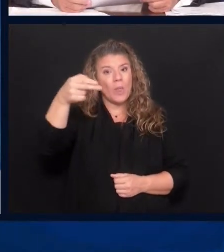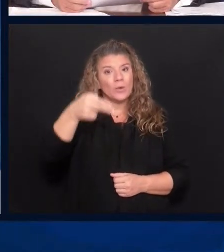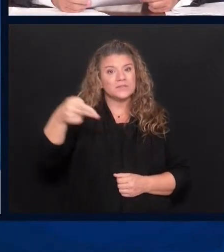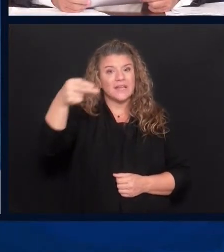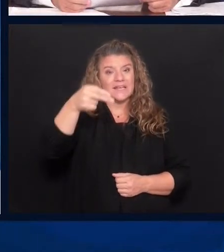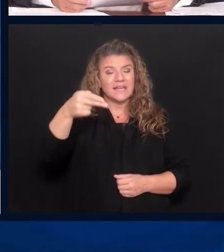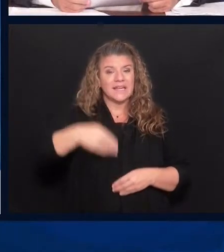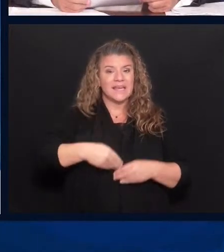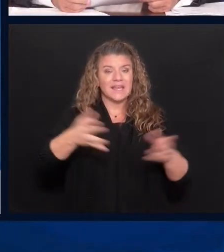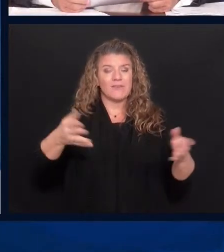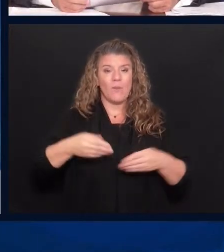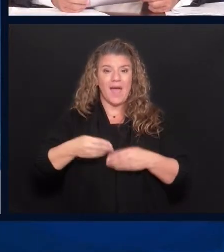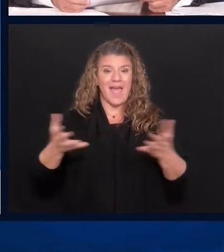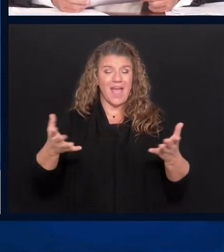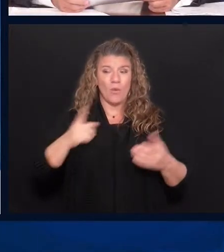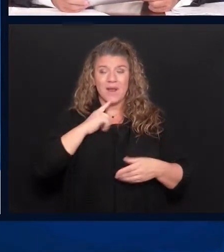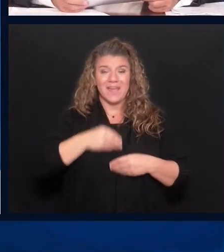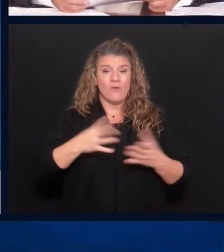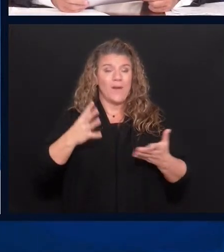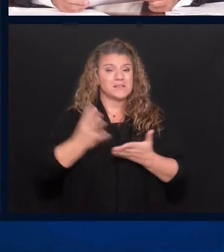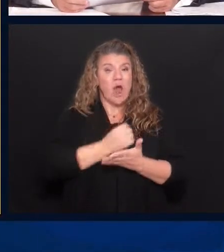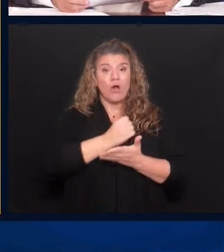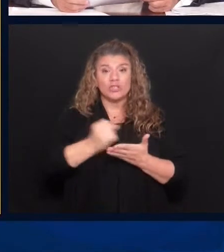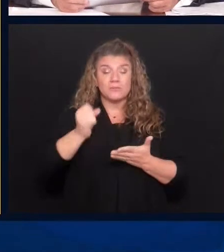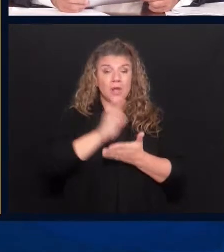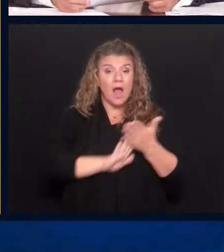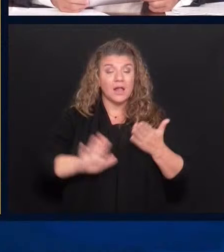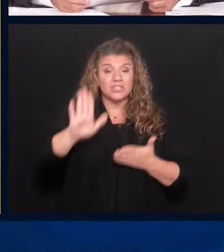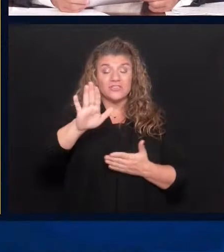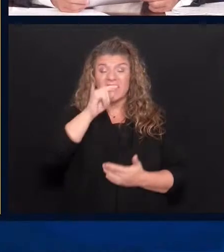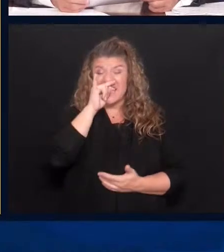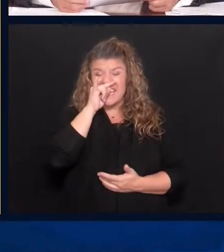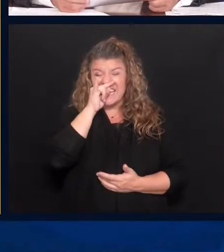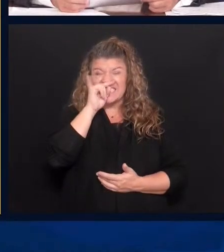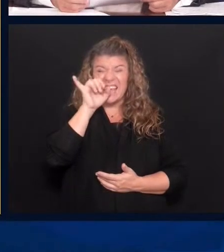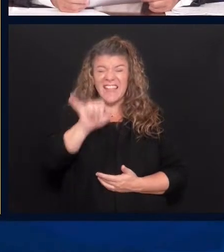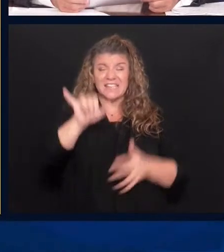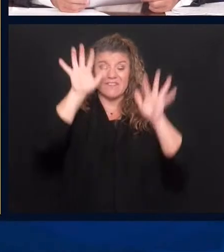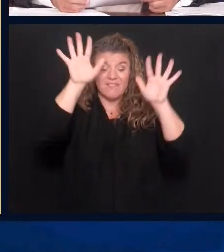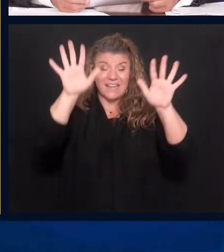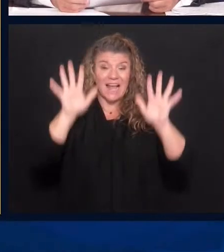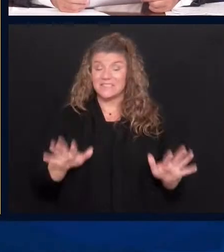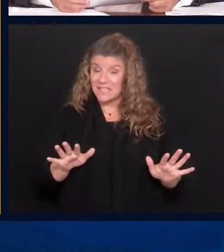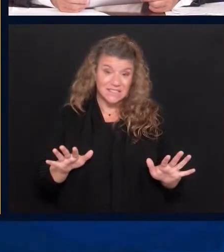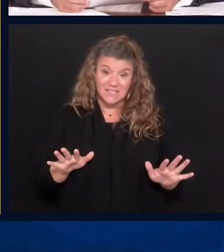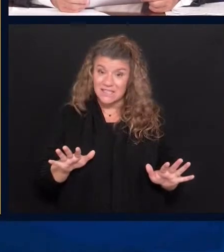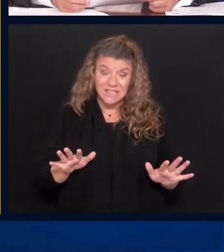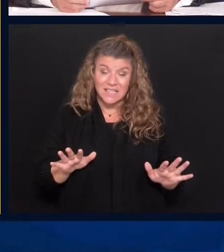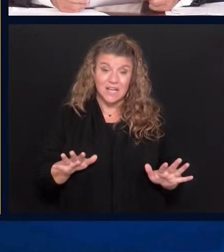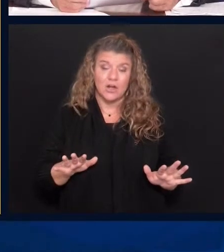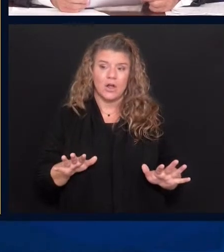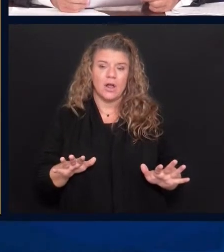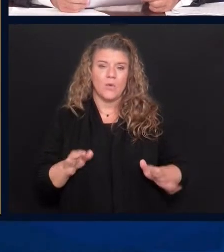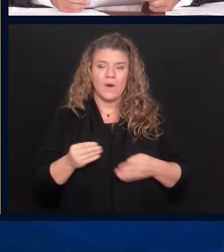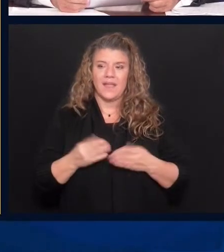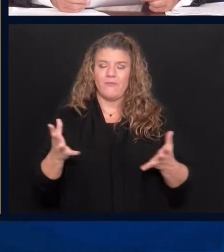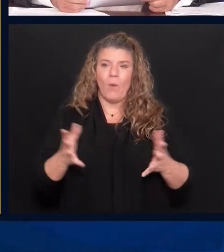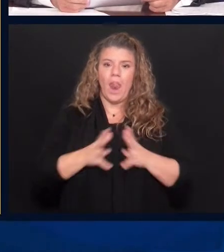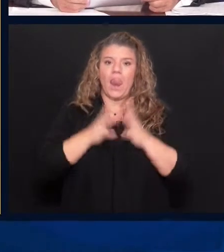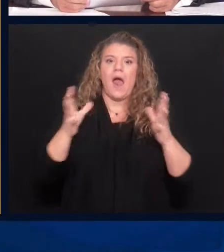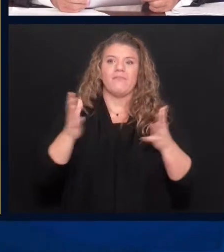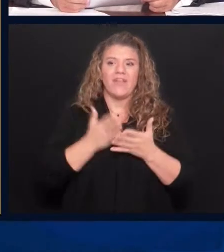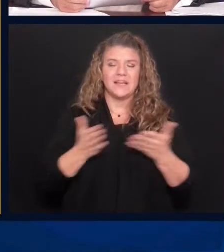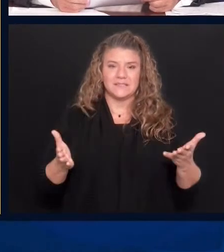giving those away. We're giving away scholarships to our kids, which is fantastic. You know, we're giving away lots of stuff